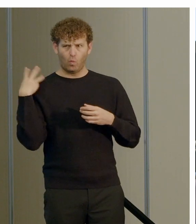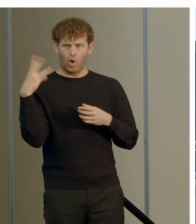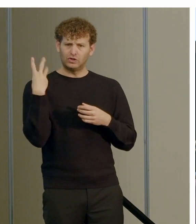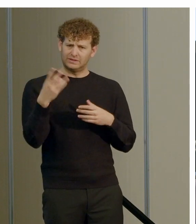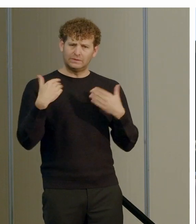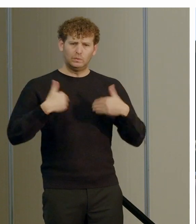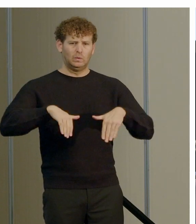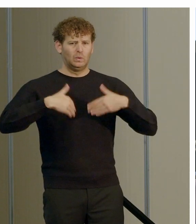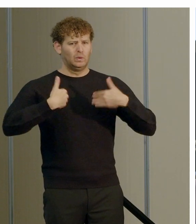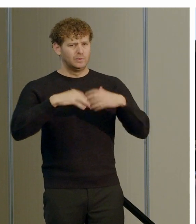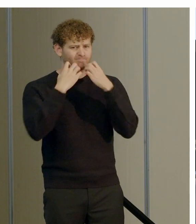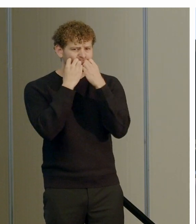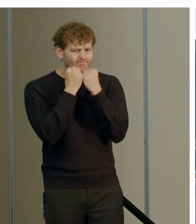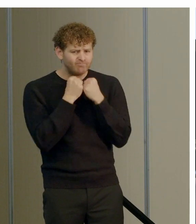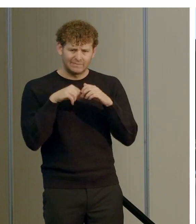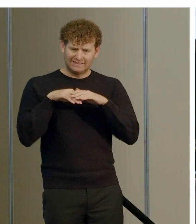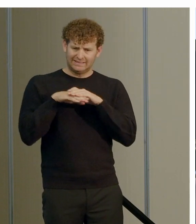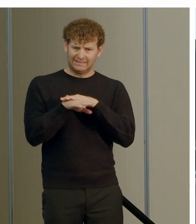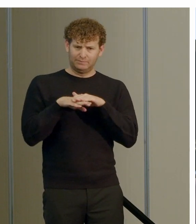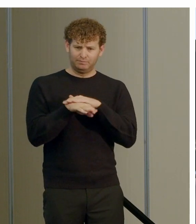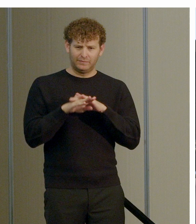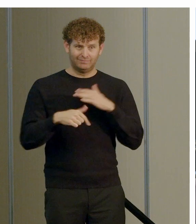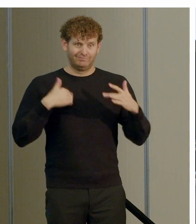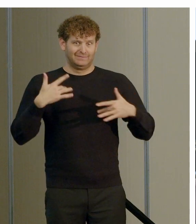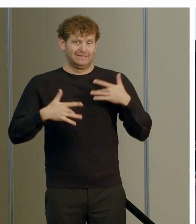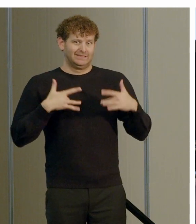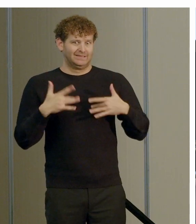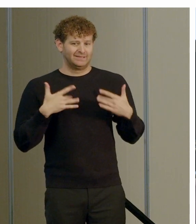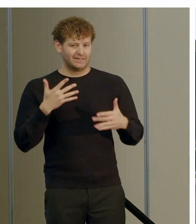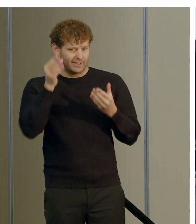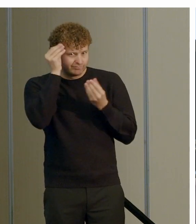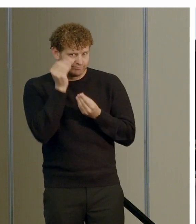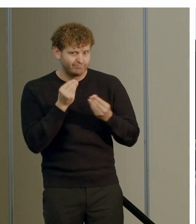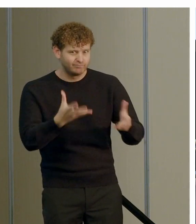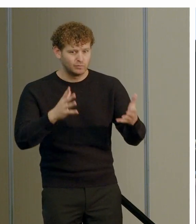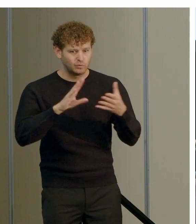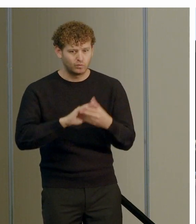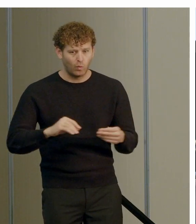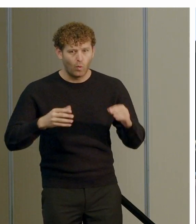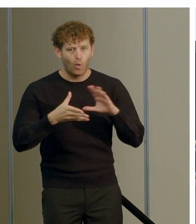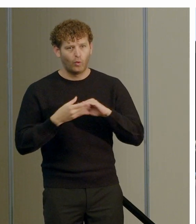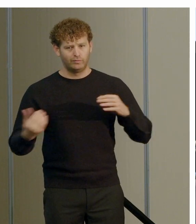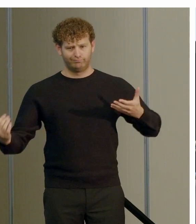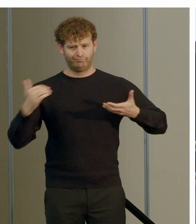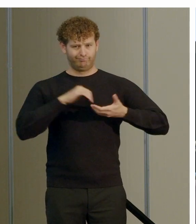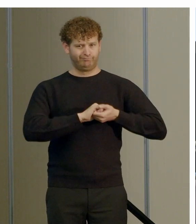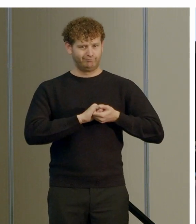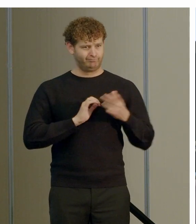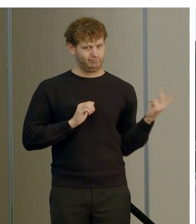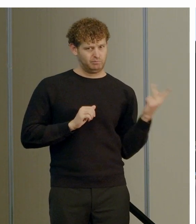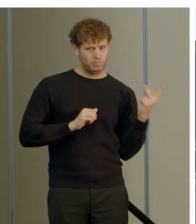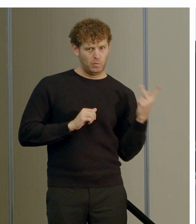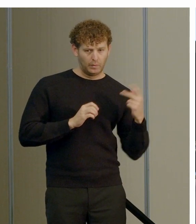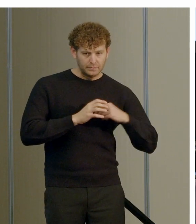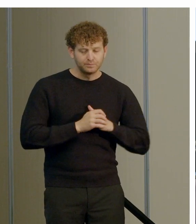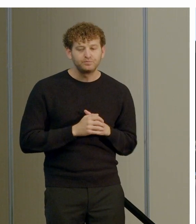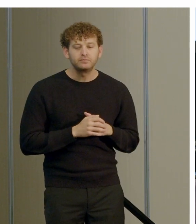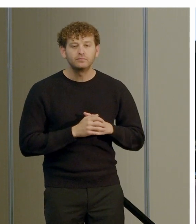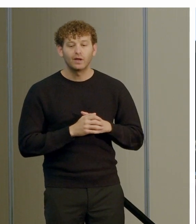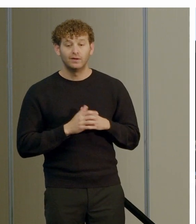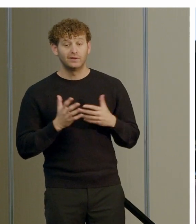be here to share the story of our collaboration. Our story is really a CSUN success